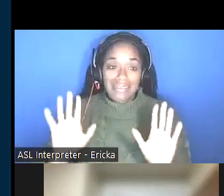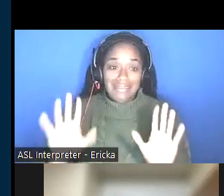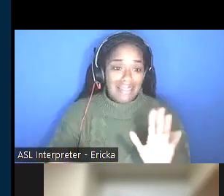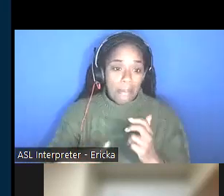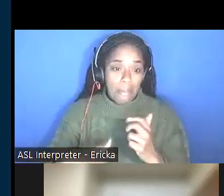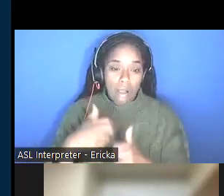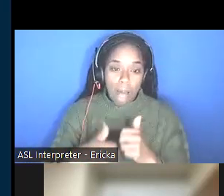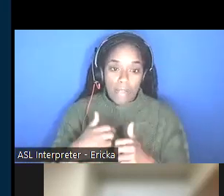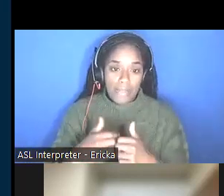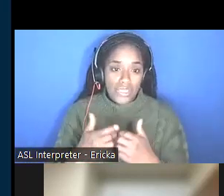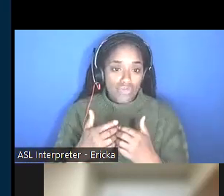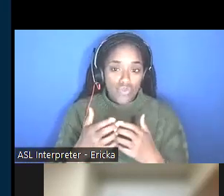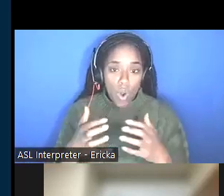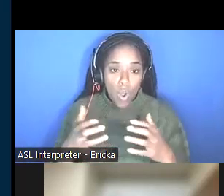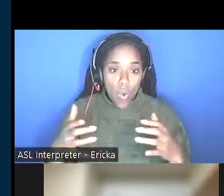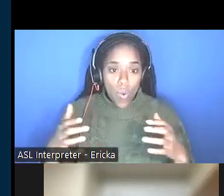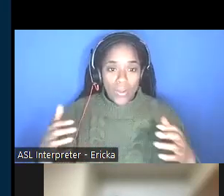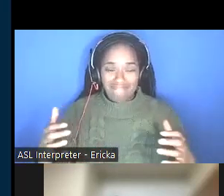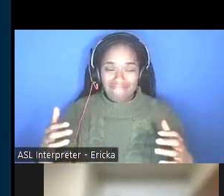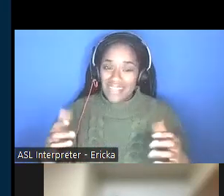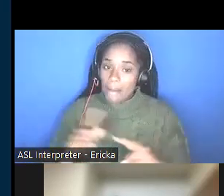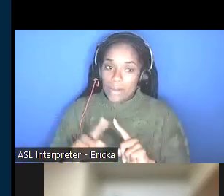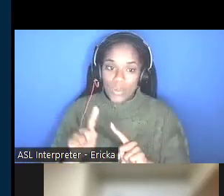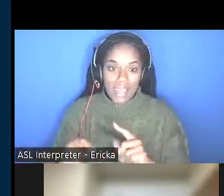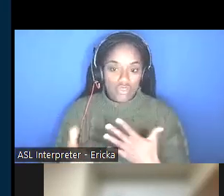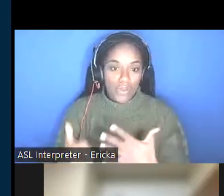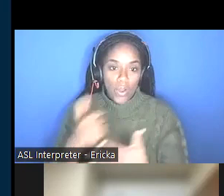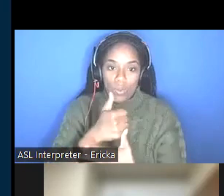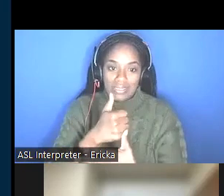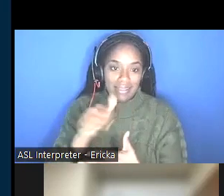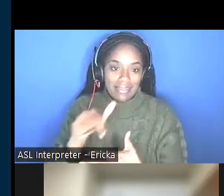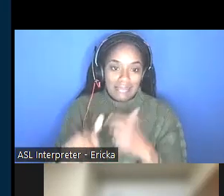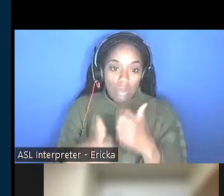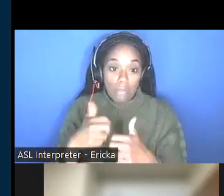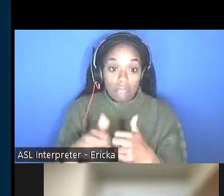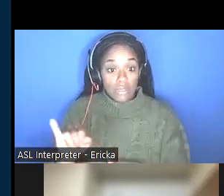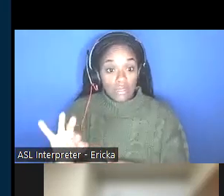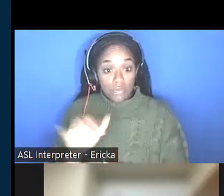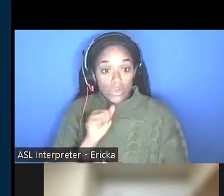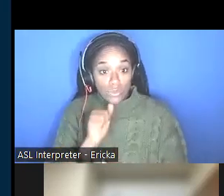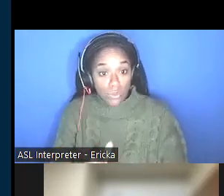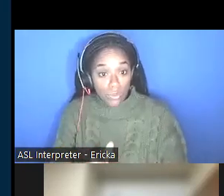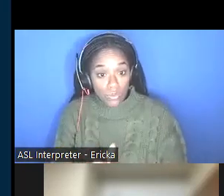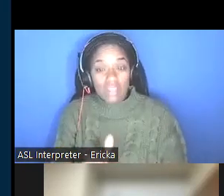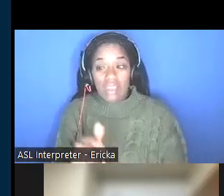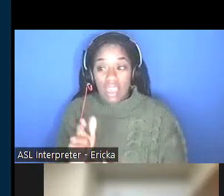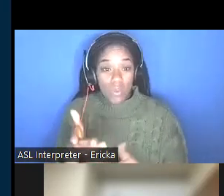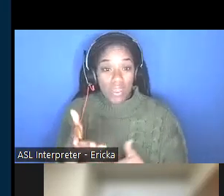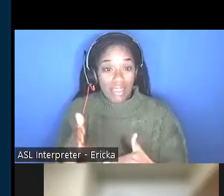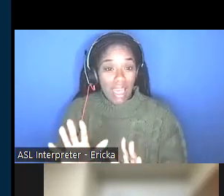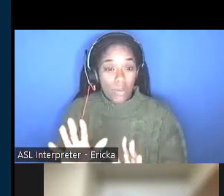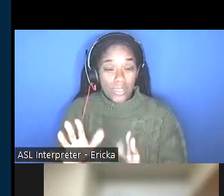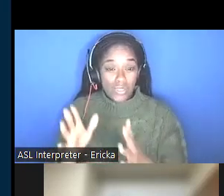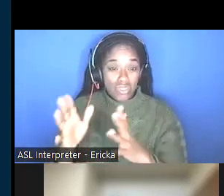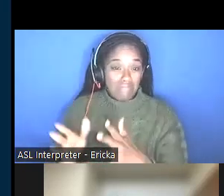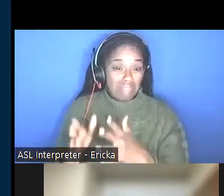but we need to make sure that we prioritize this. If we don't prioritize it and we let it get out of hand,